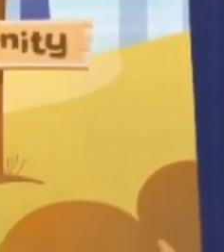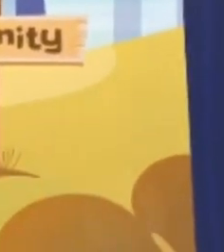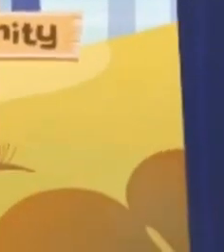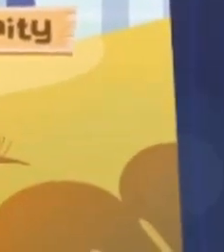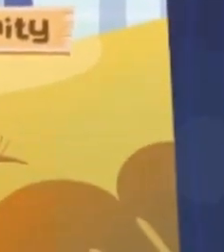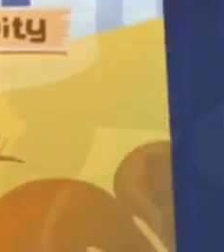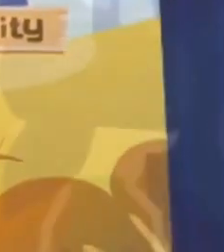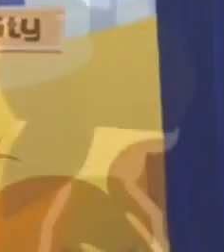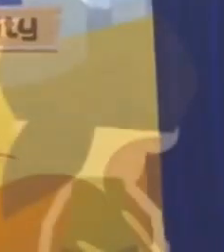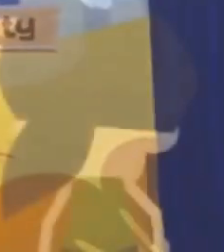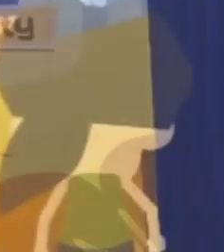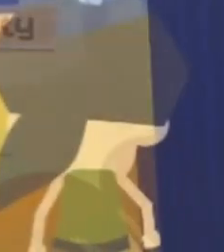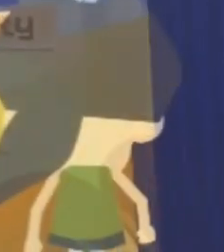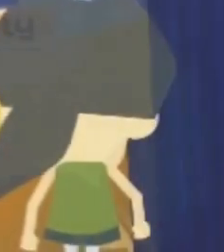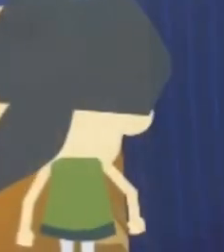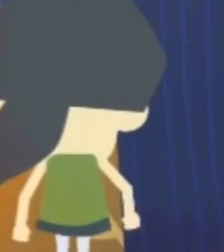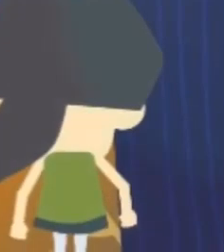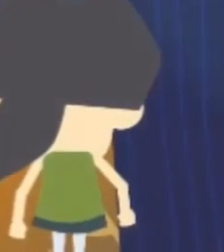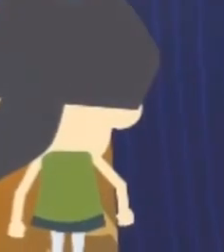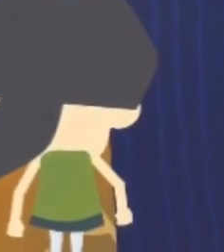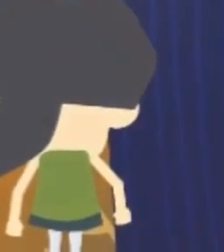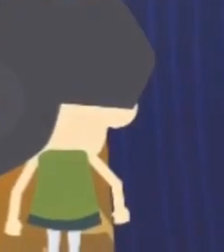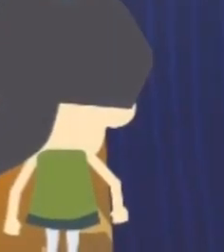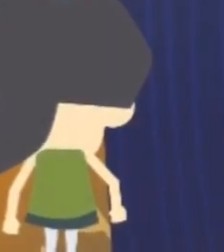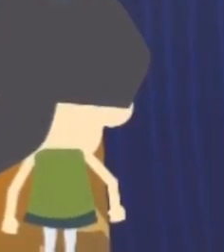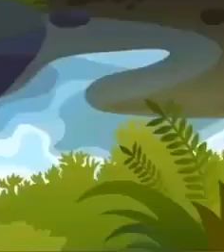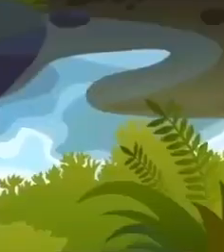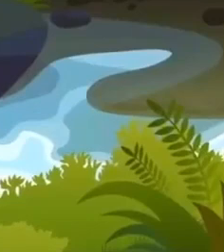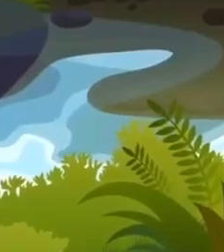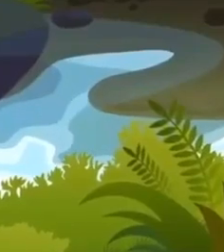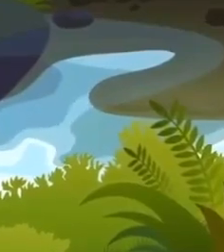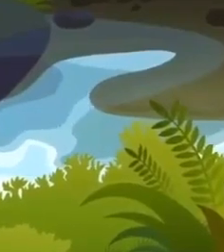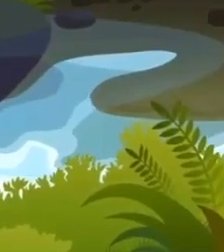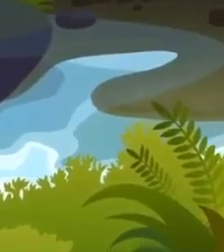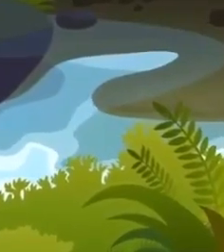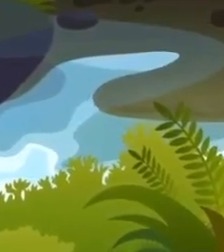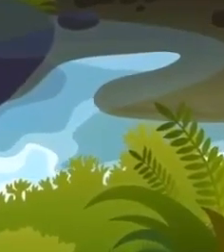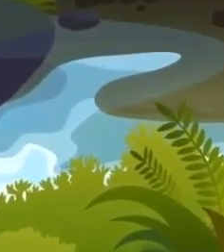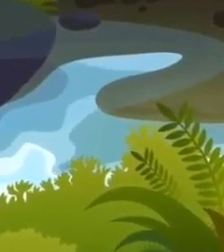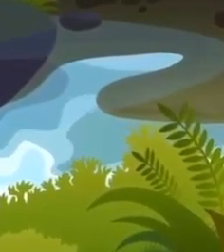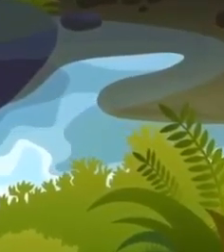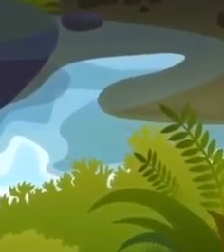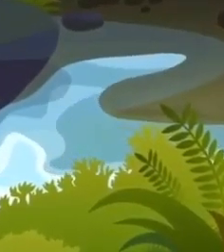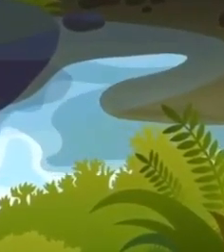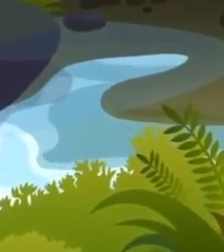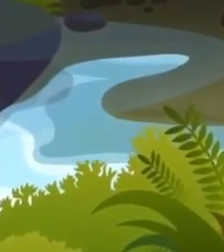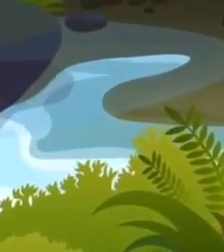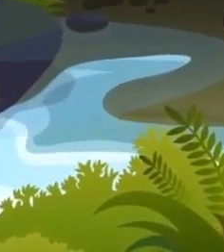You know, come to this